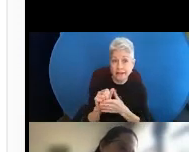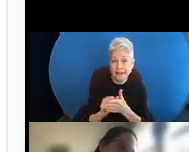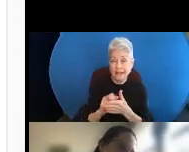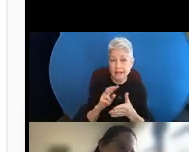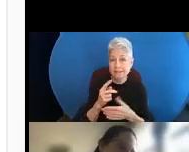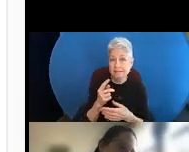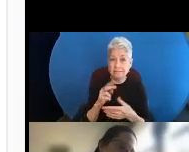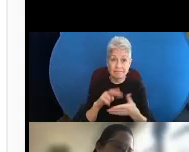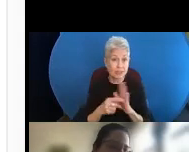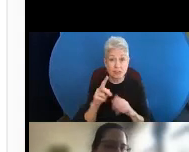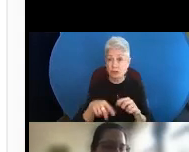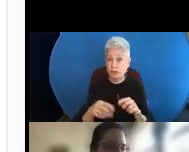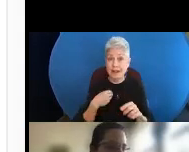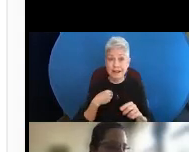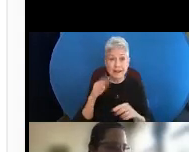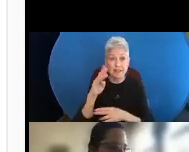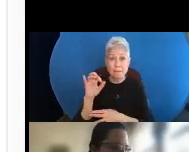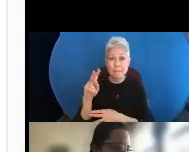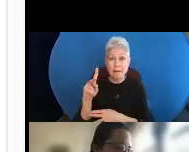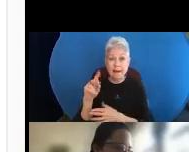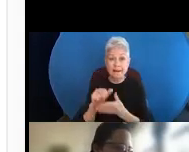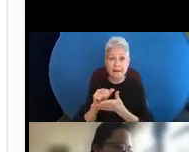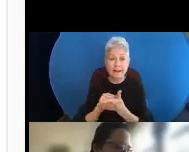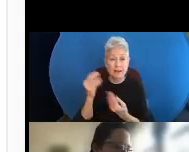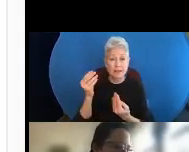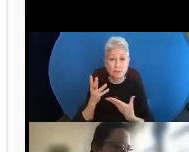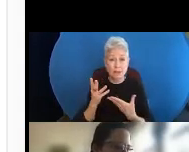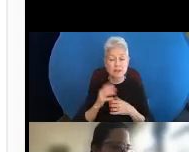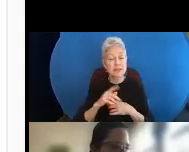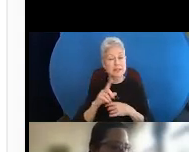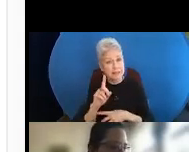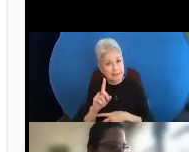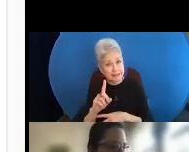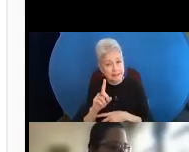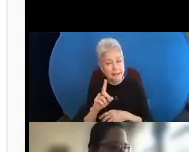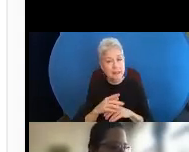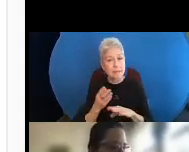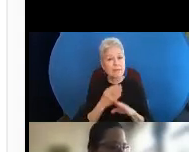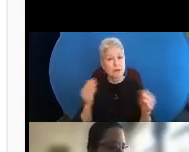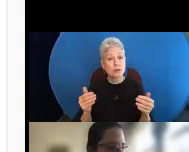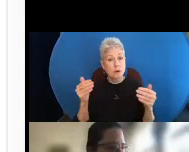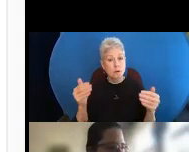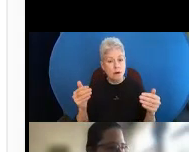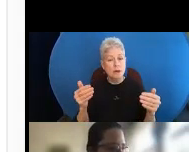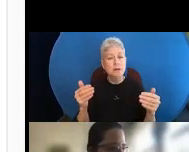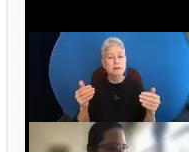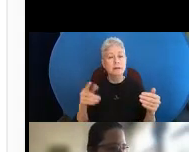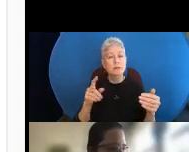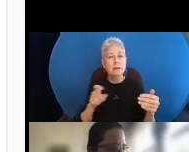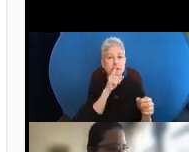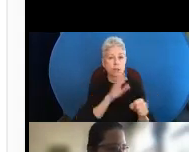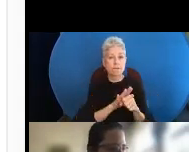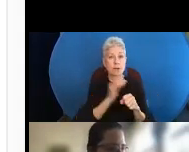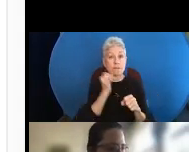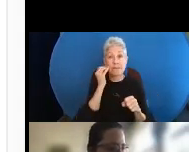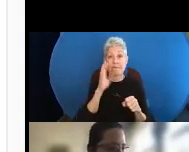banking information. So before proceeding, we will want you to confirm if your